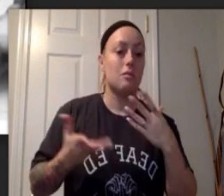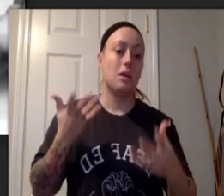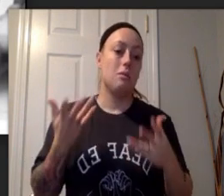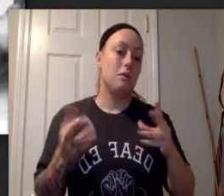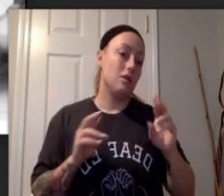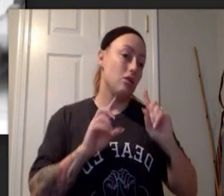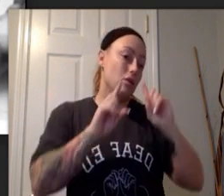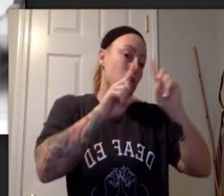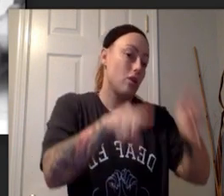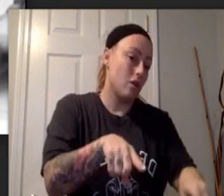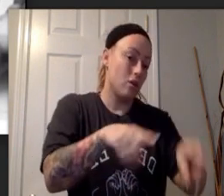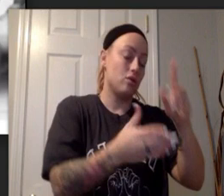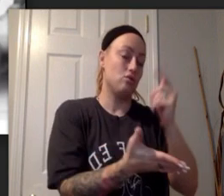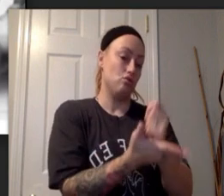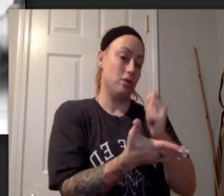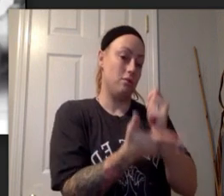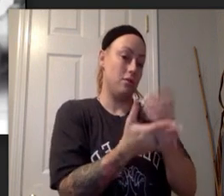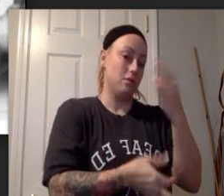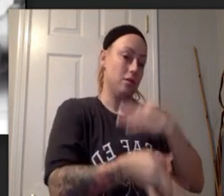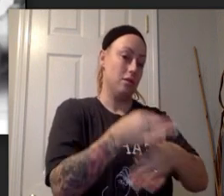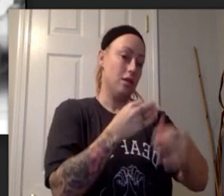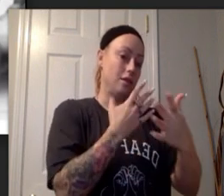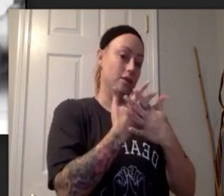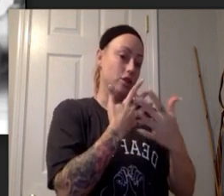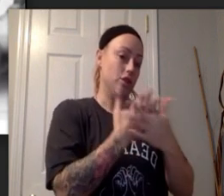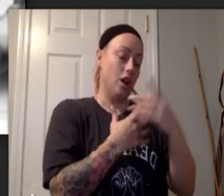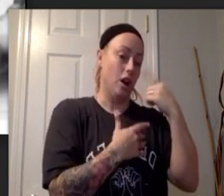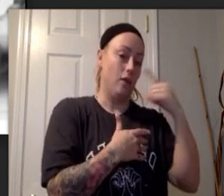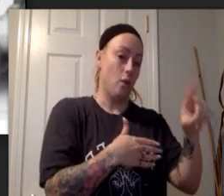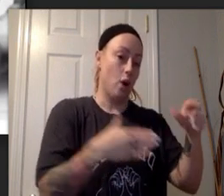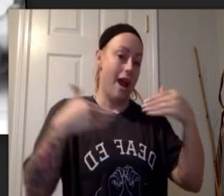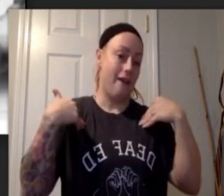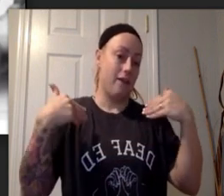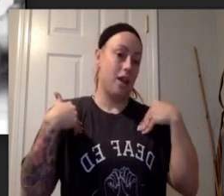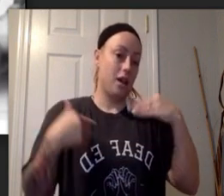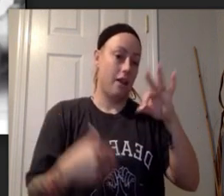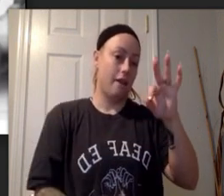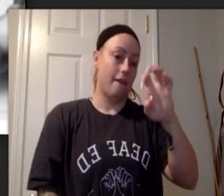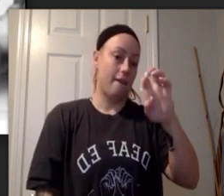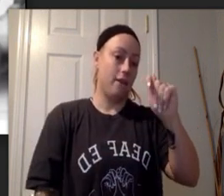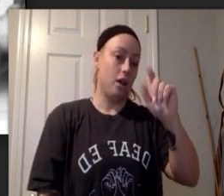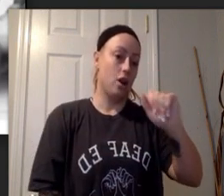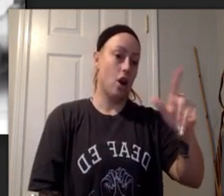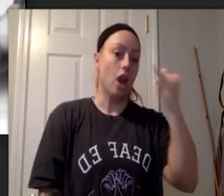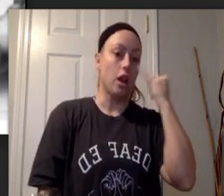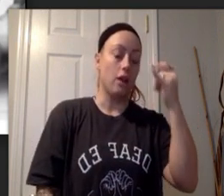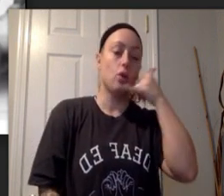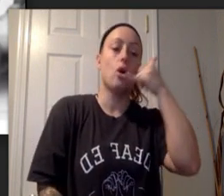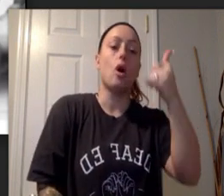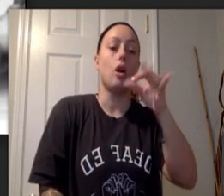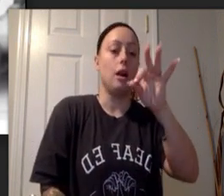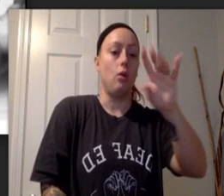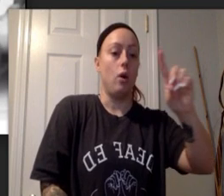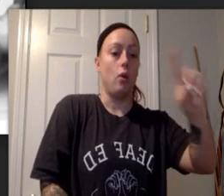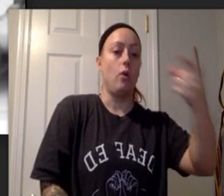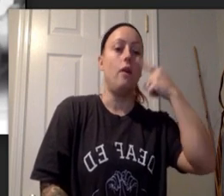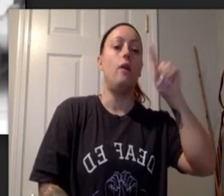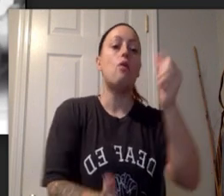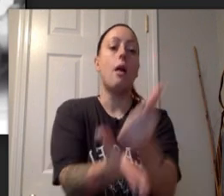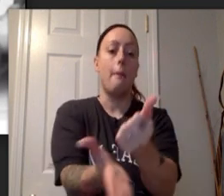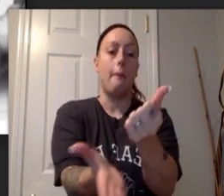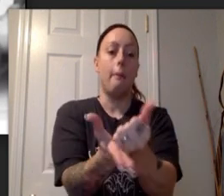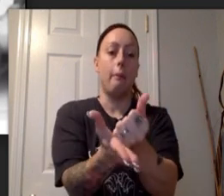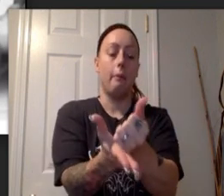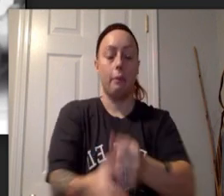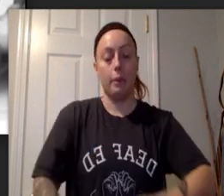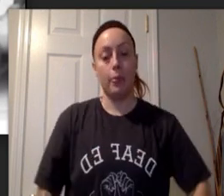very case by case situations, and we're still working on it. And there's kind of, two polar opposite trains of thought, right? Because